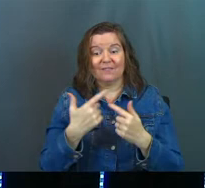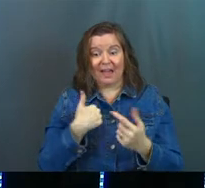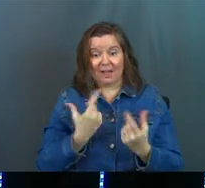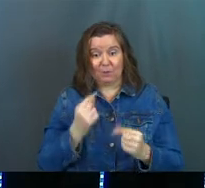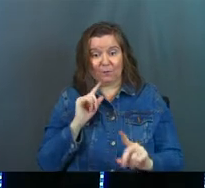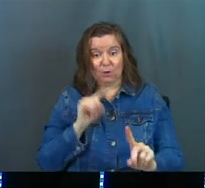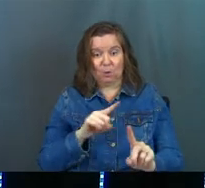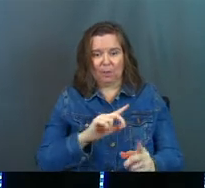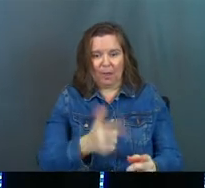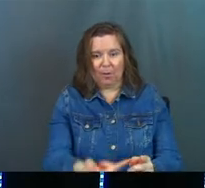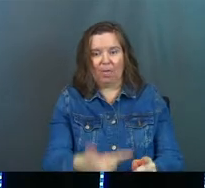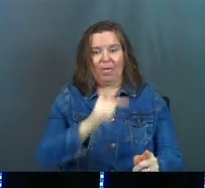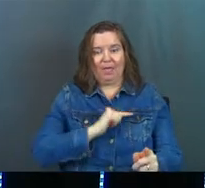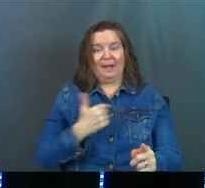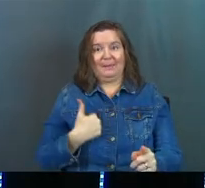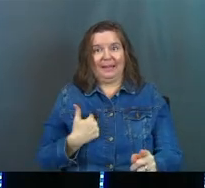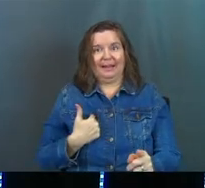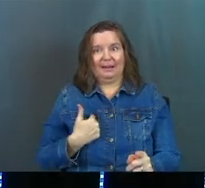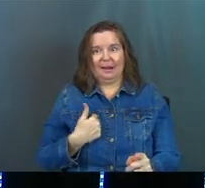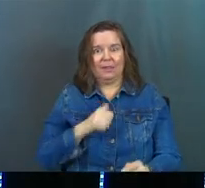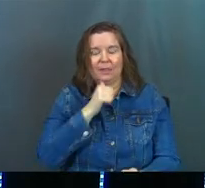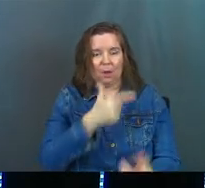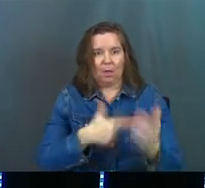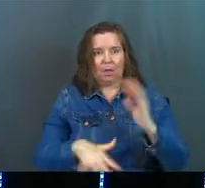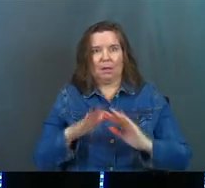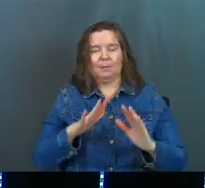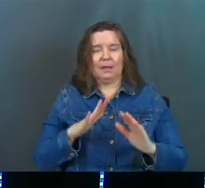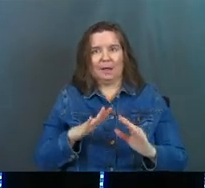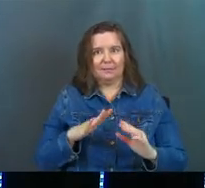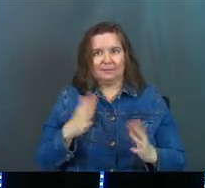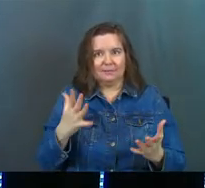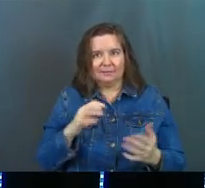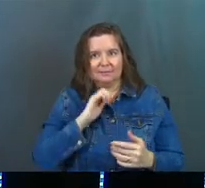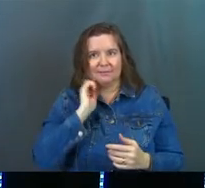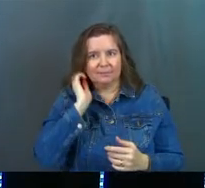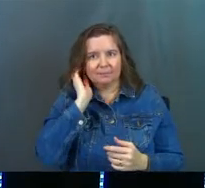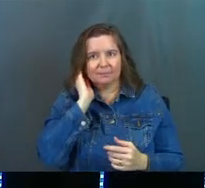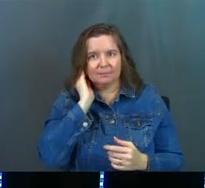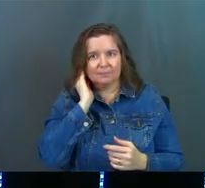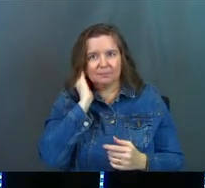again, that they're going to bring it back around to you. And then they don't because they're a blockhead, right?